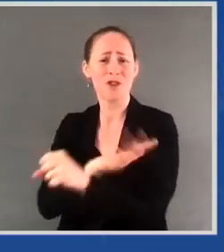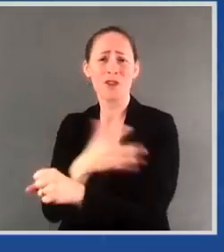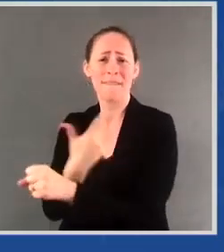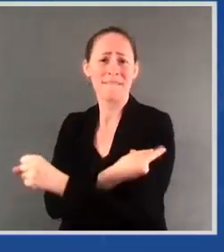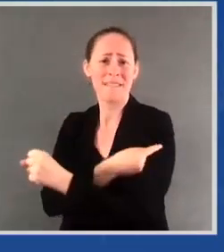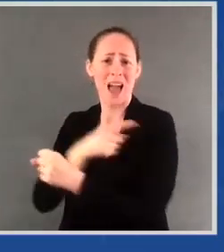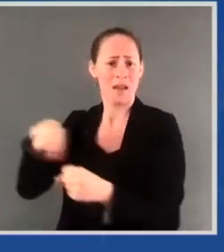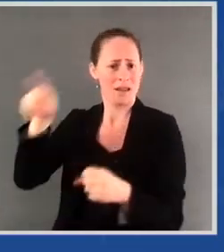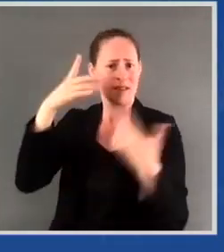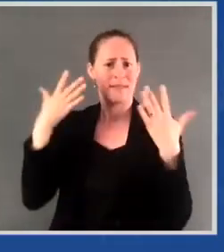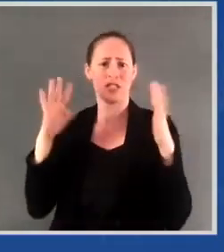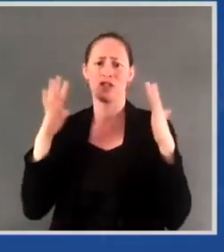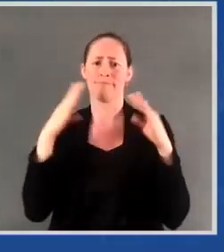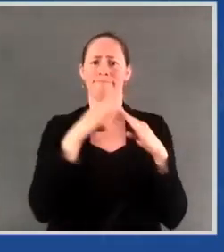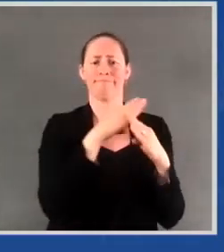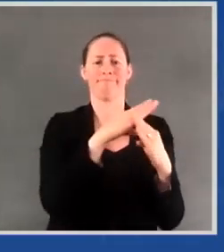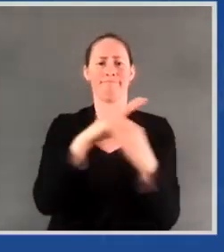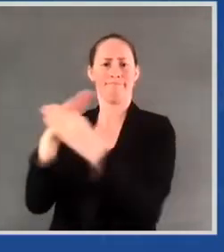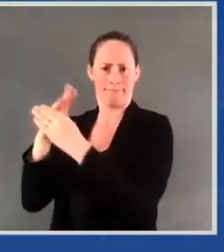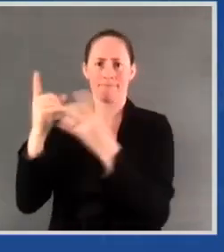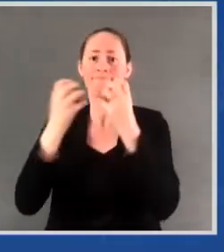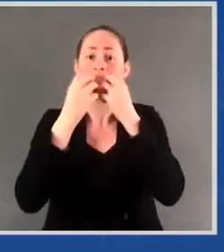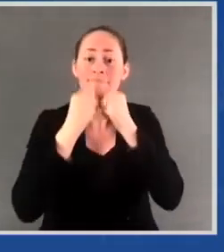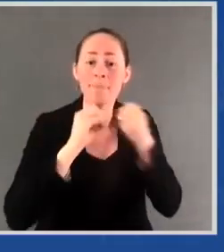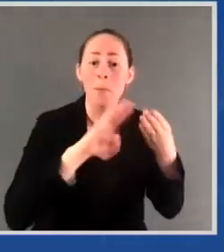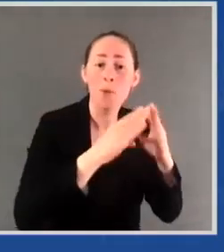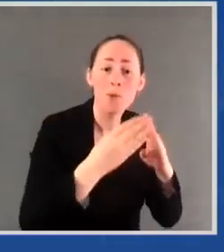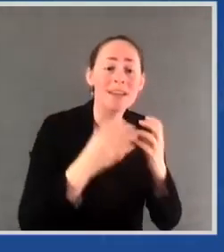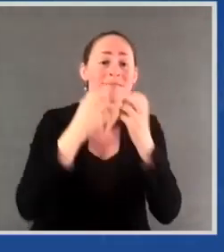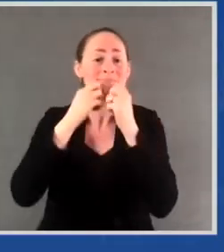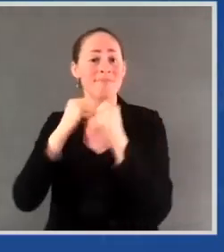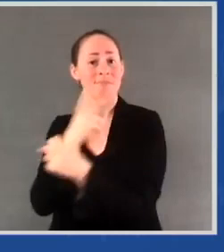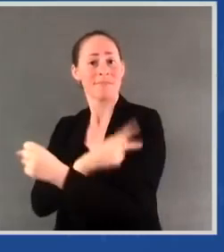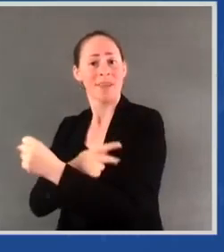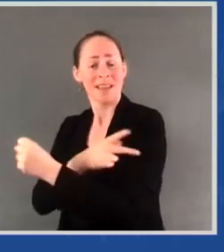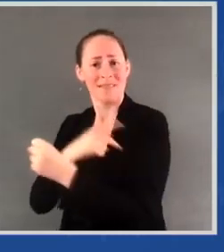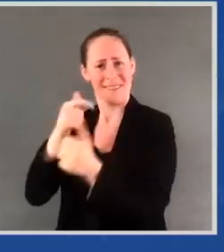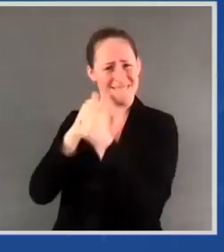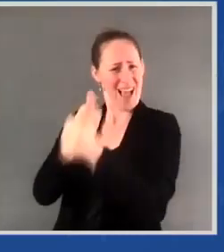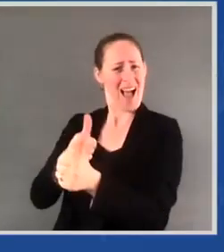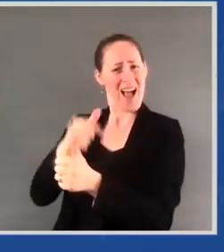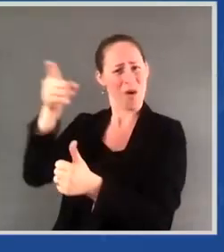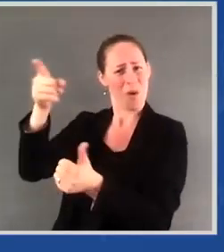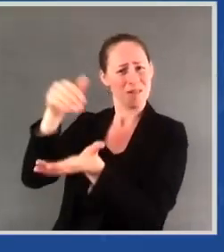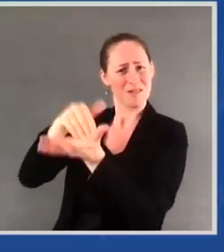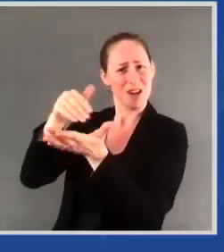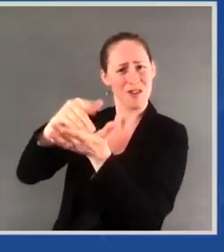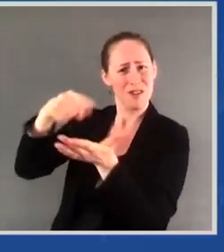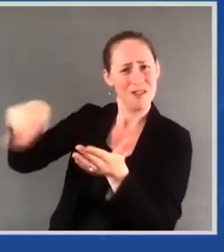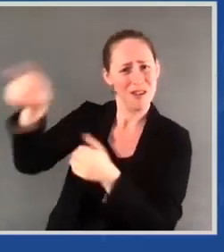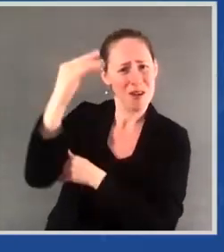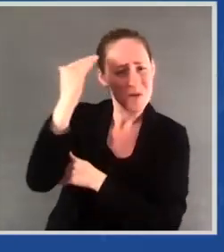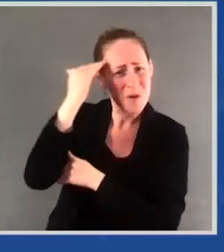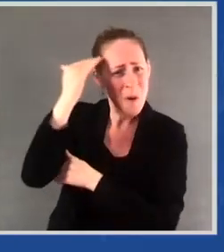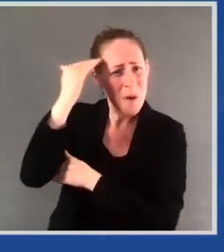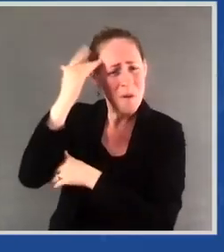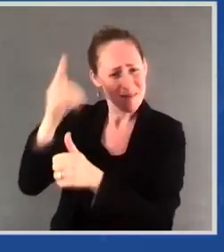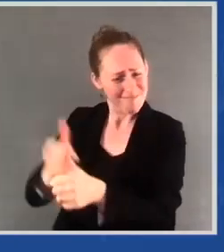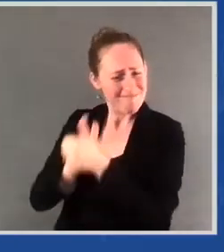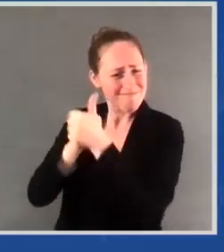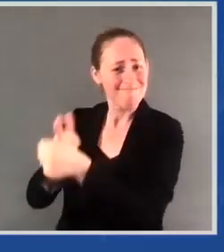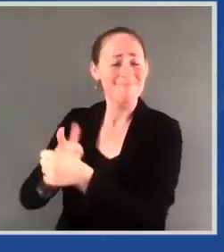their patients. Follow their lead and make the choice for yourself. As I